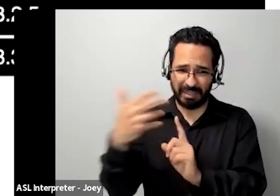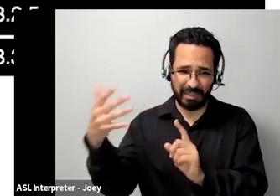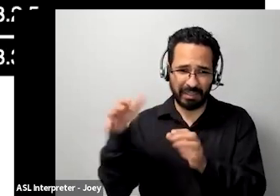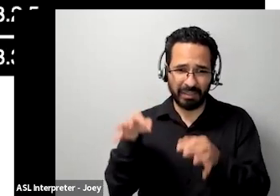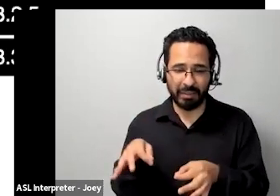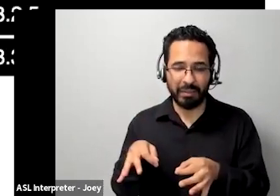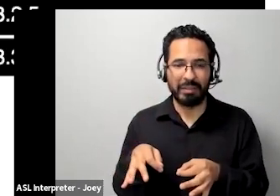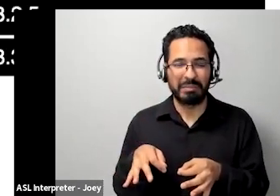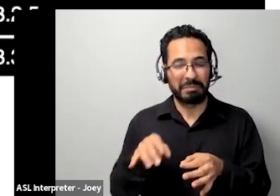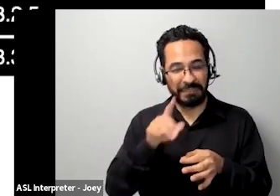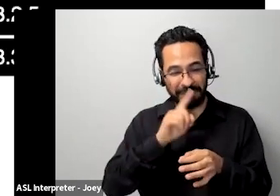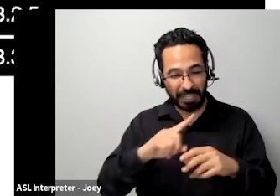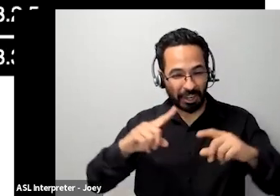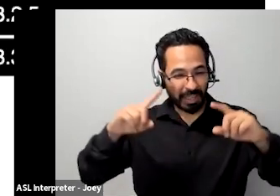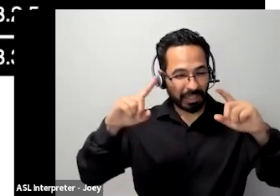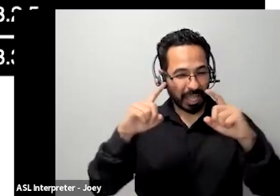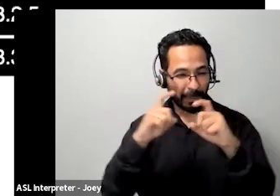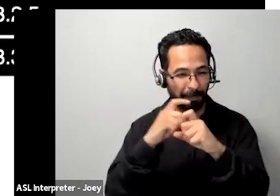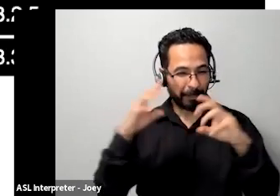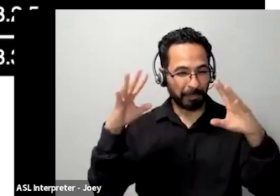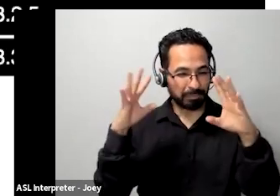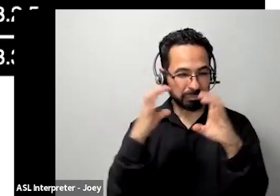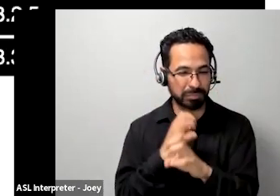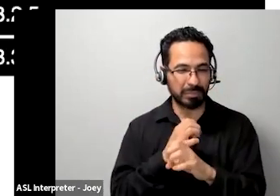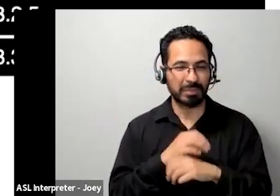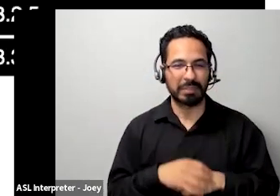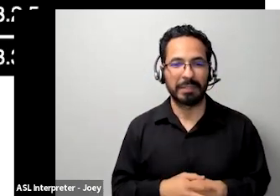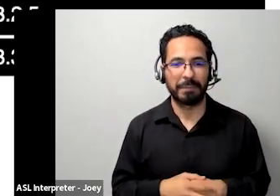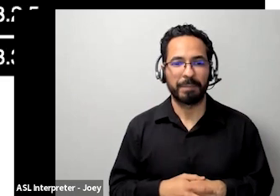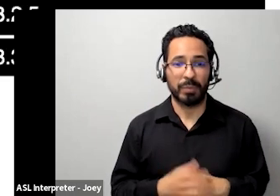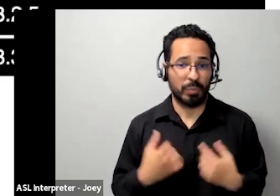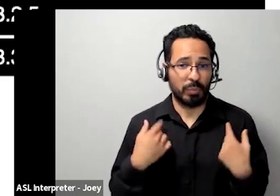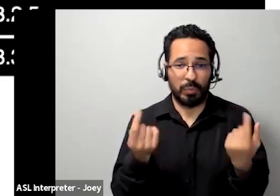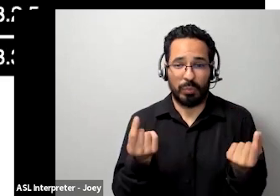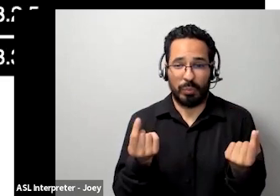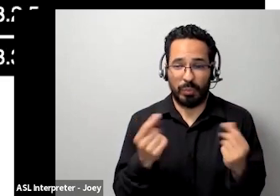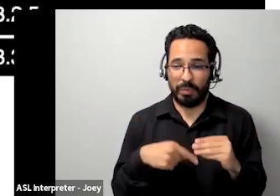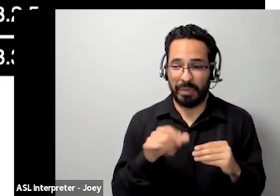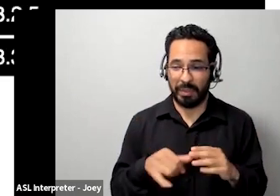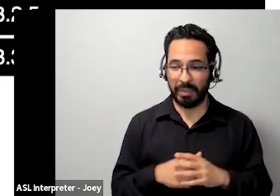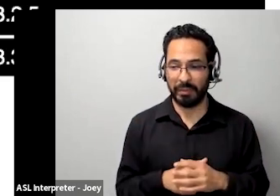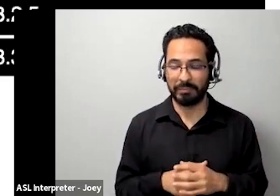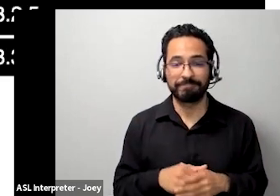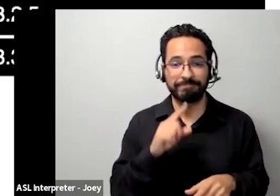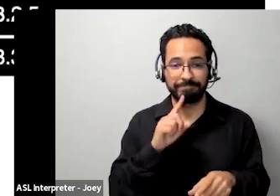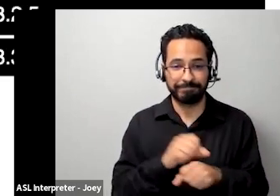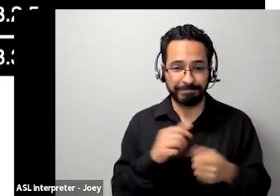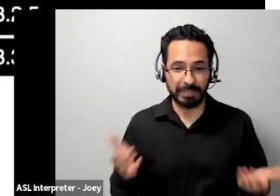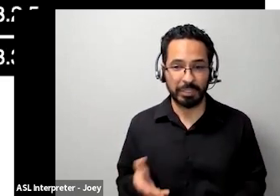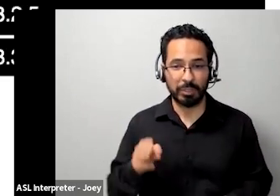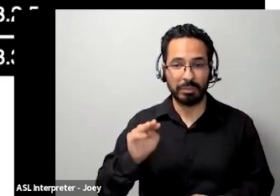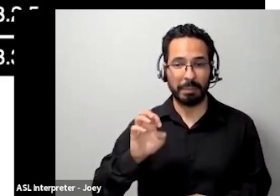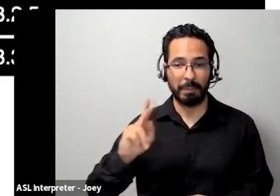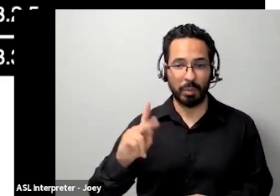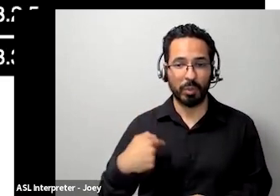and they are very complicated. So what do we do about that? Actually, at Merck, we